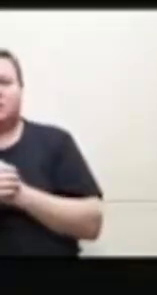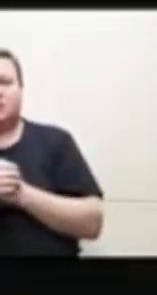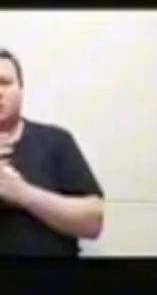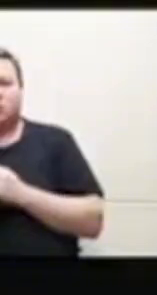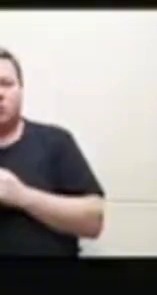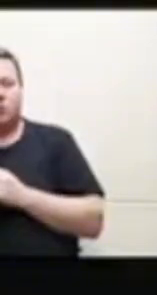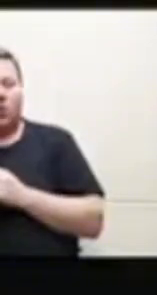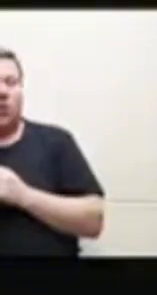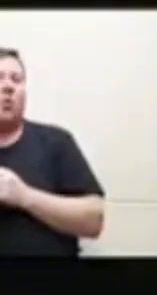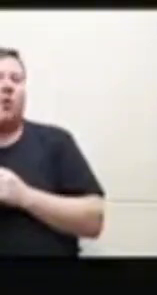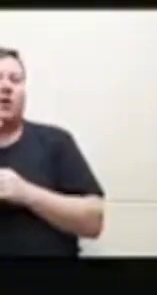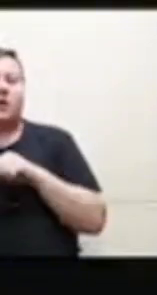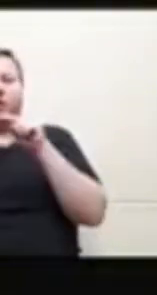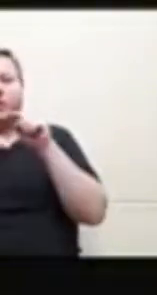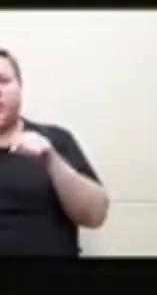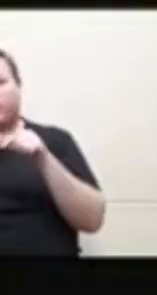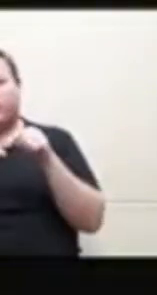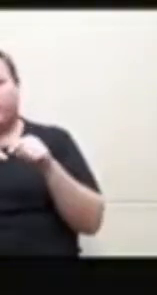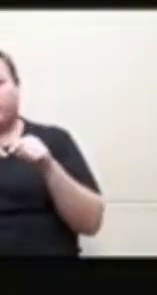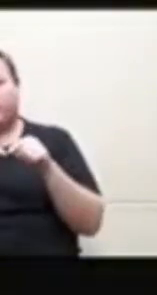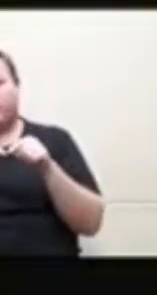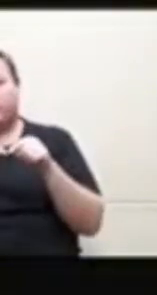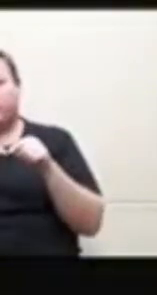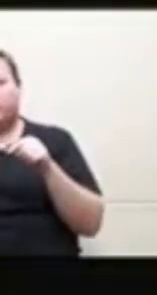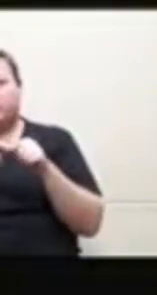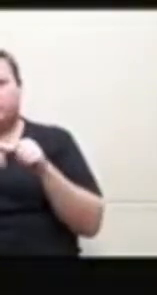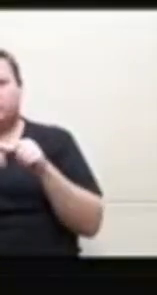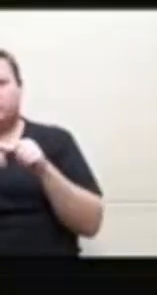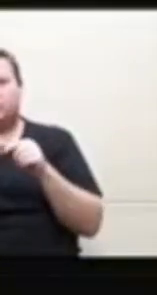magistrate, we'll take the side of the magistrate.